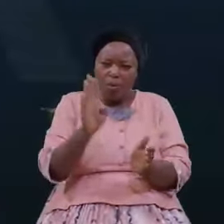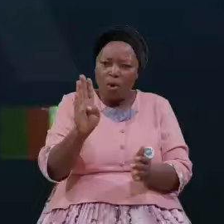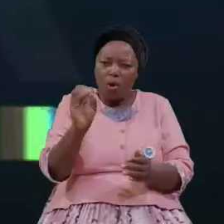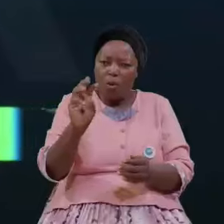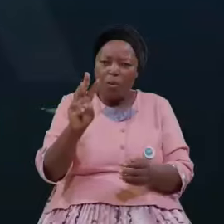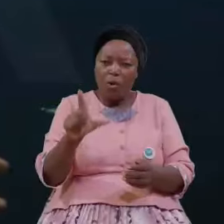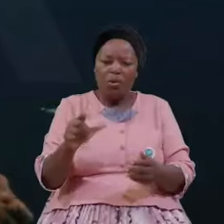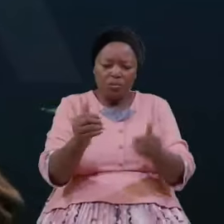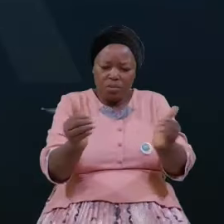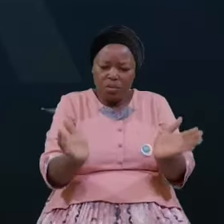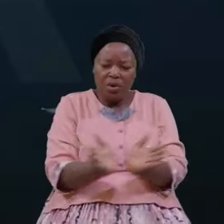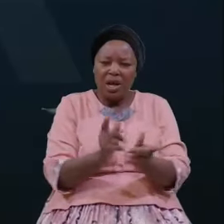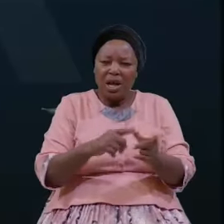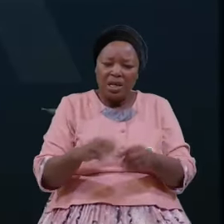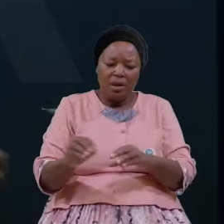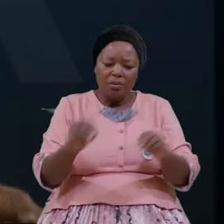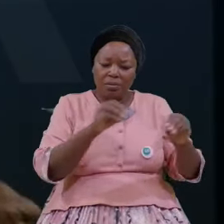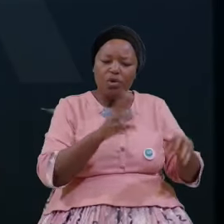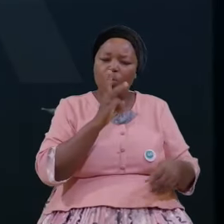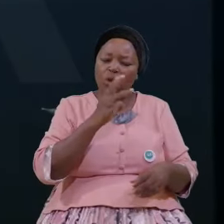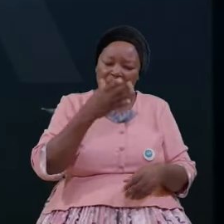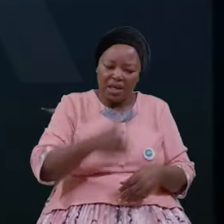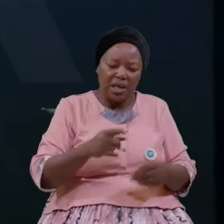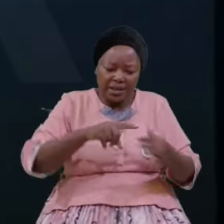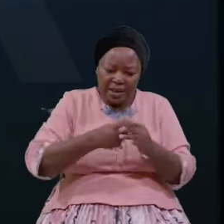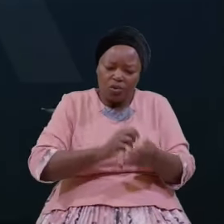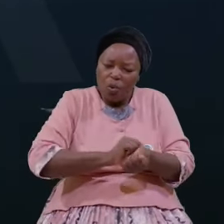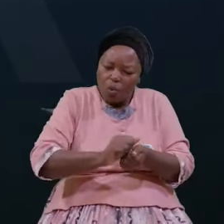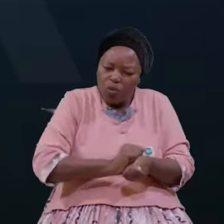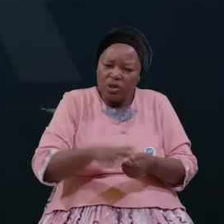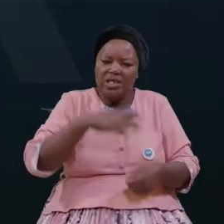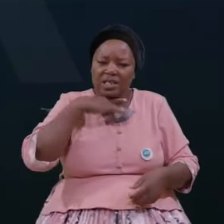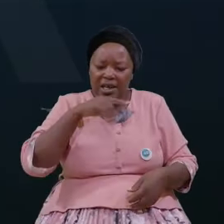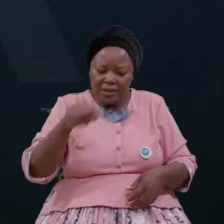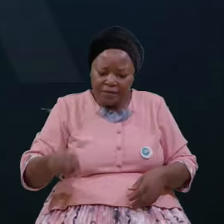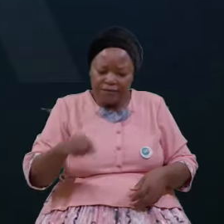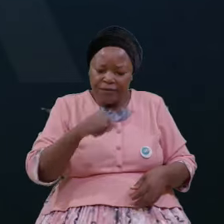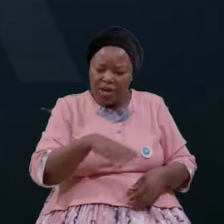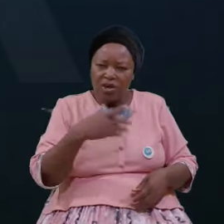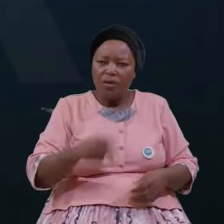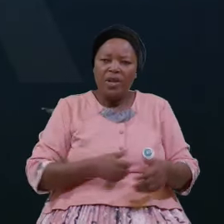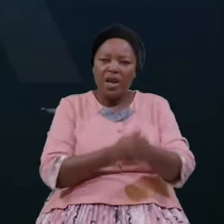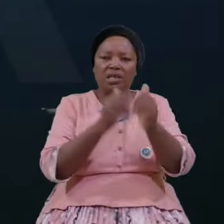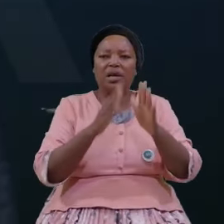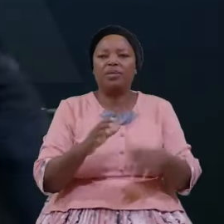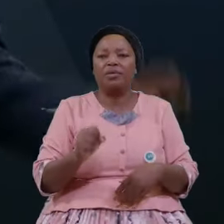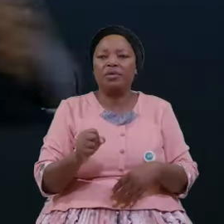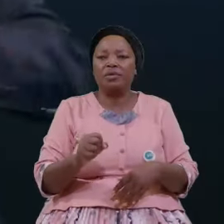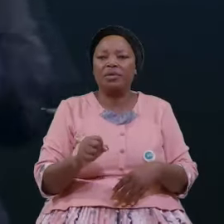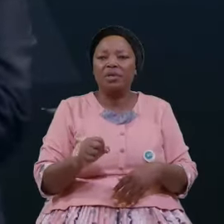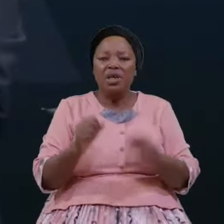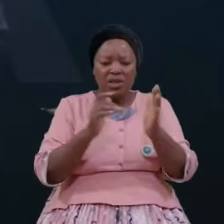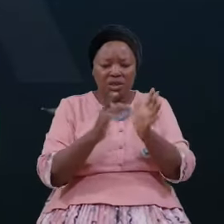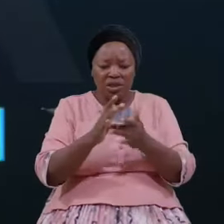water there, he began to wash the dirty feet of the disciples. They couldn't understand, they